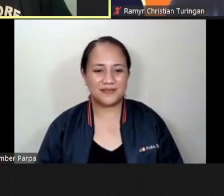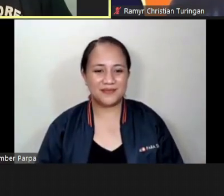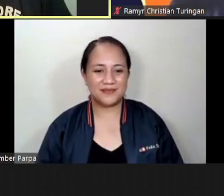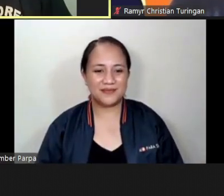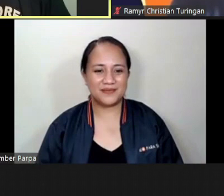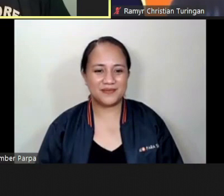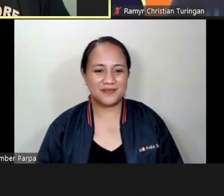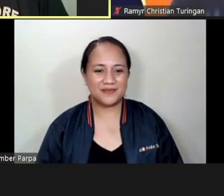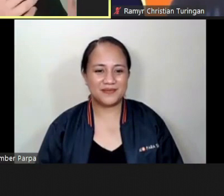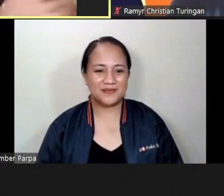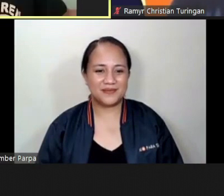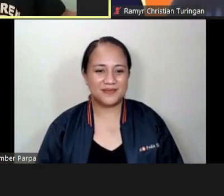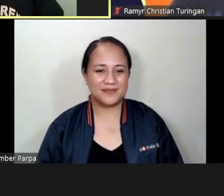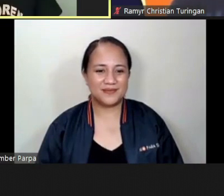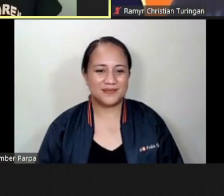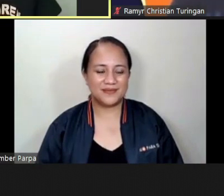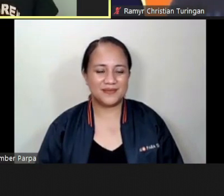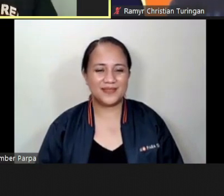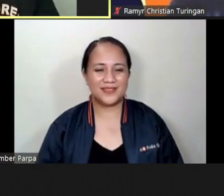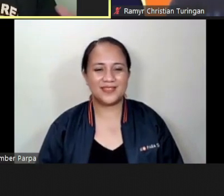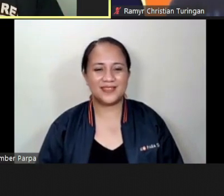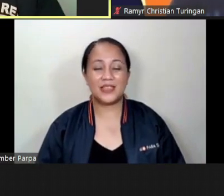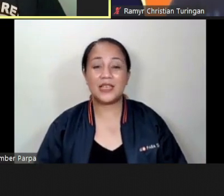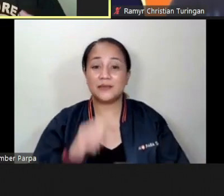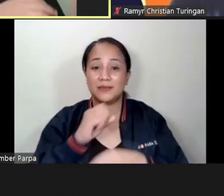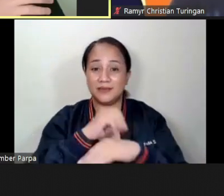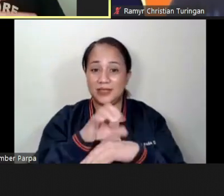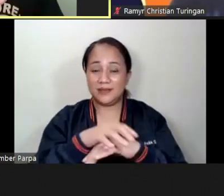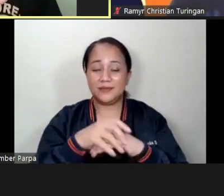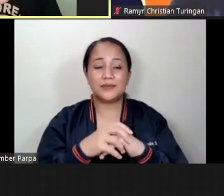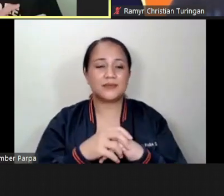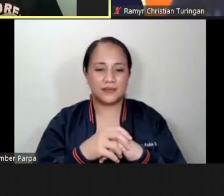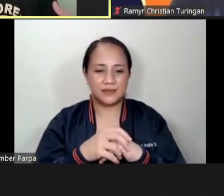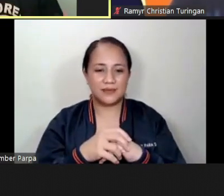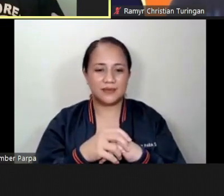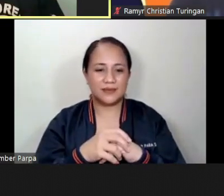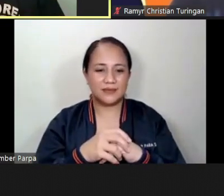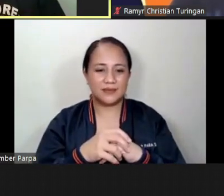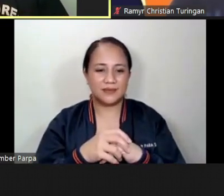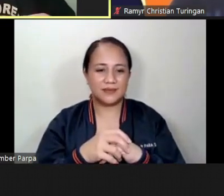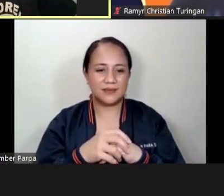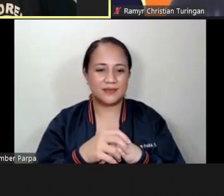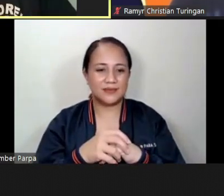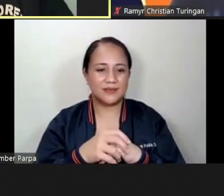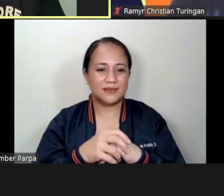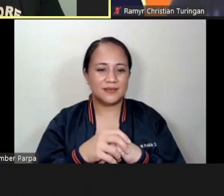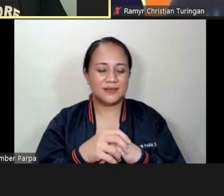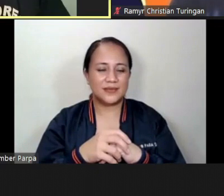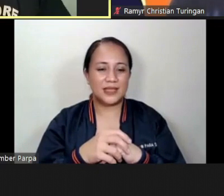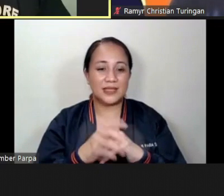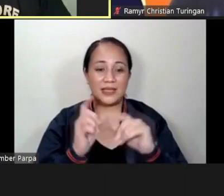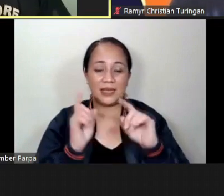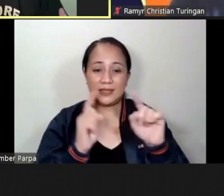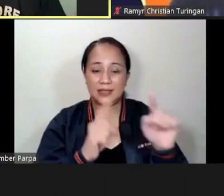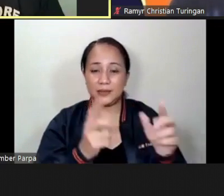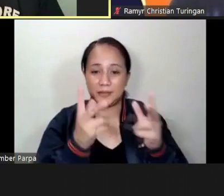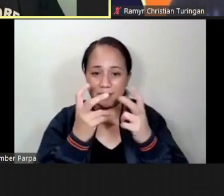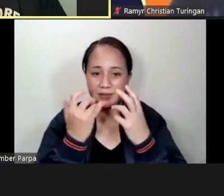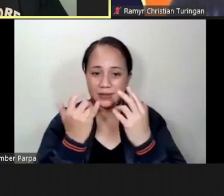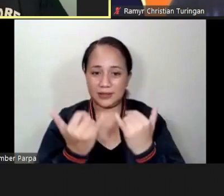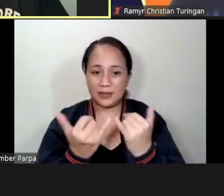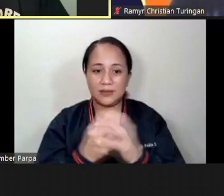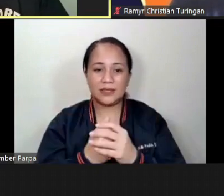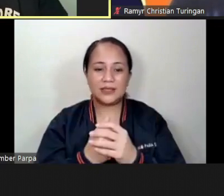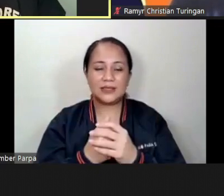So yung payo ko po no, sa kanila, sana yung mga umattend no, dito at nakinig sa ating webinar, sana